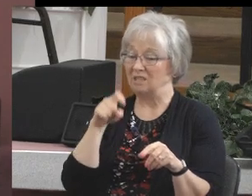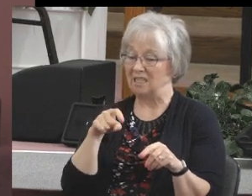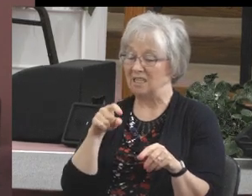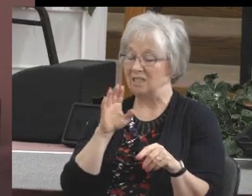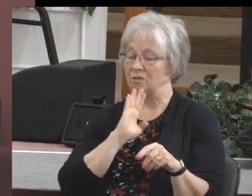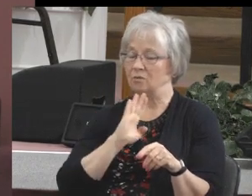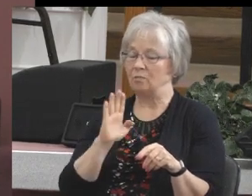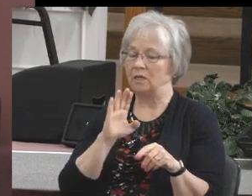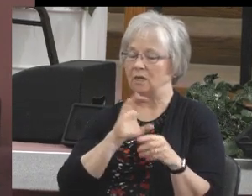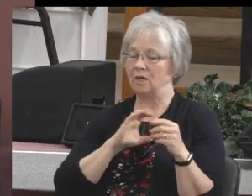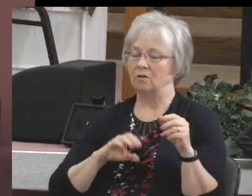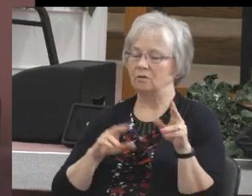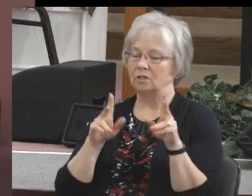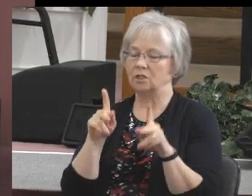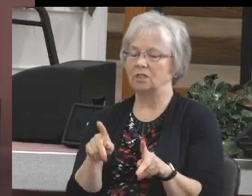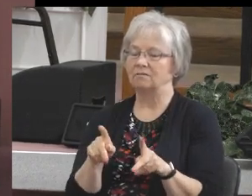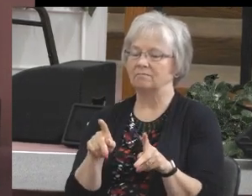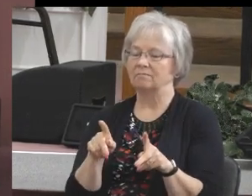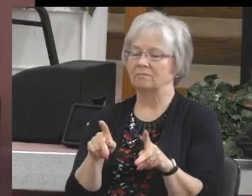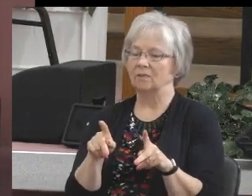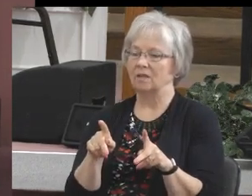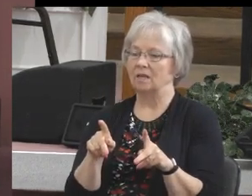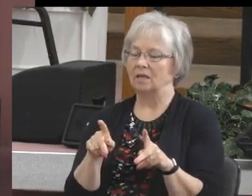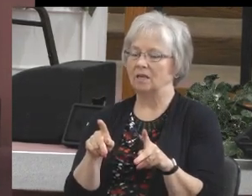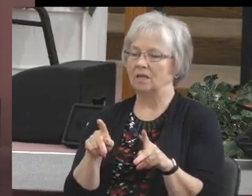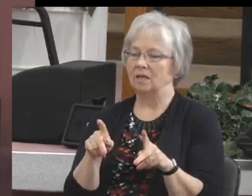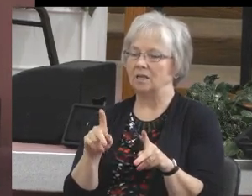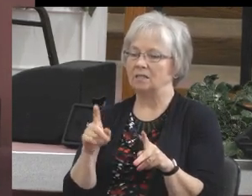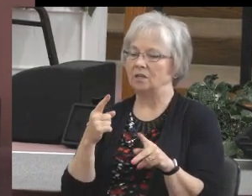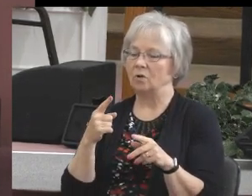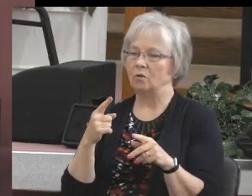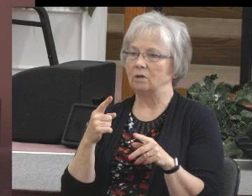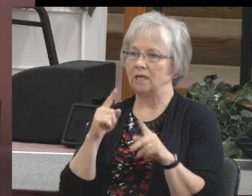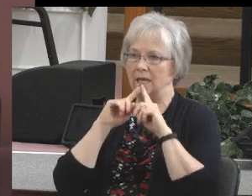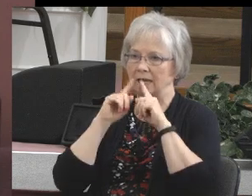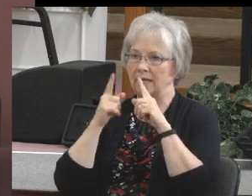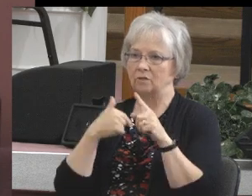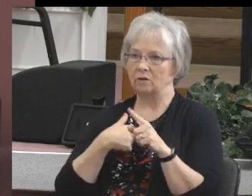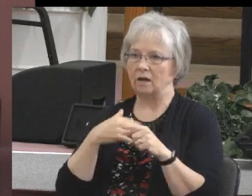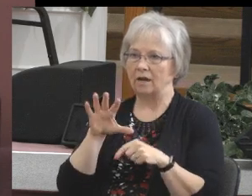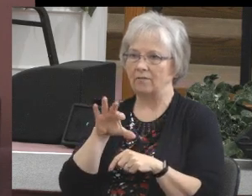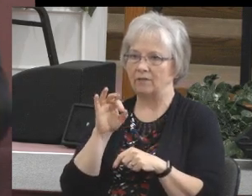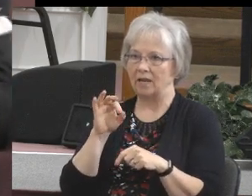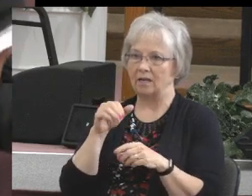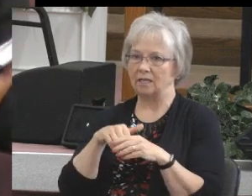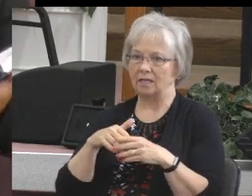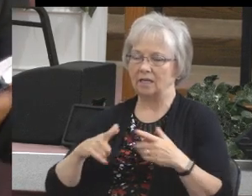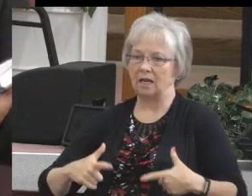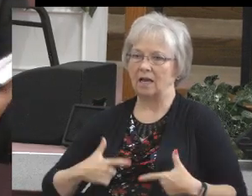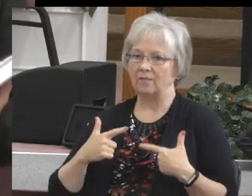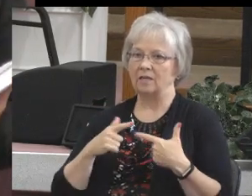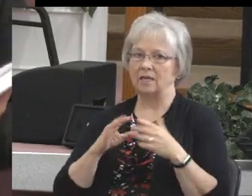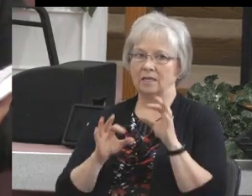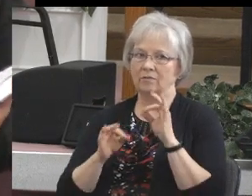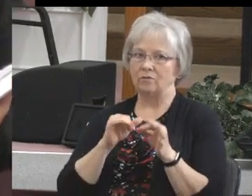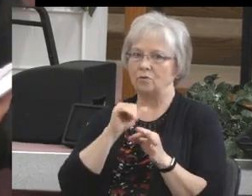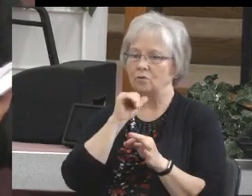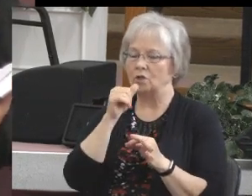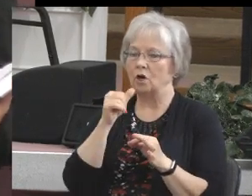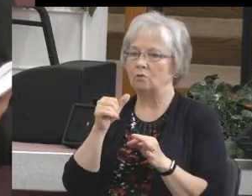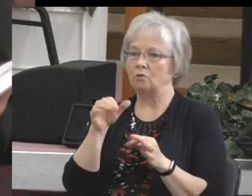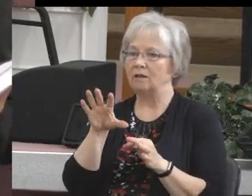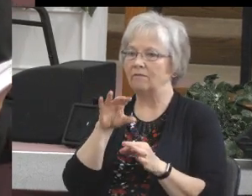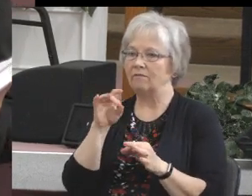It's the only answer I have found that gets me through life. But if you don't feel that way, then don't claim the